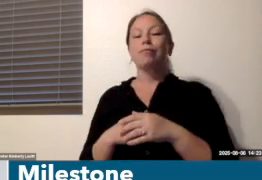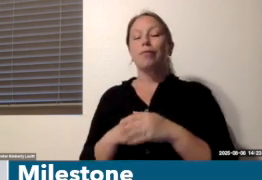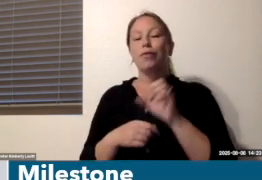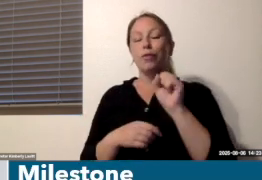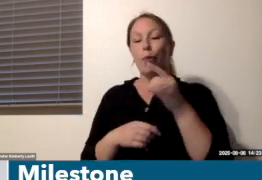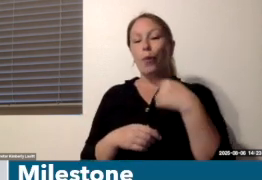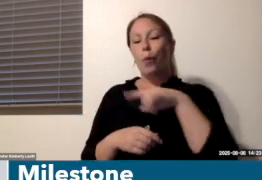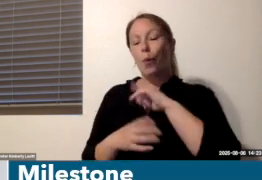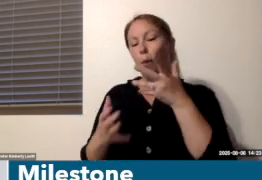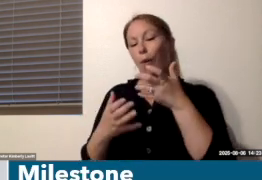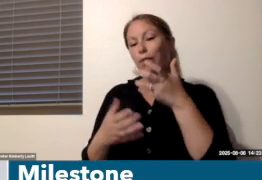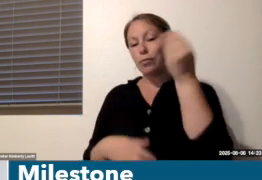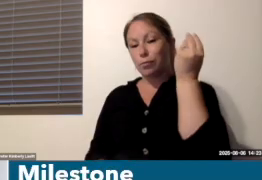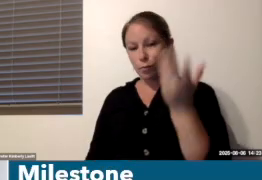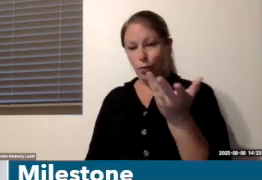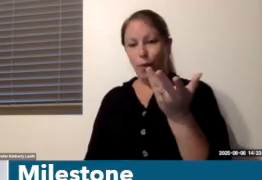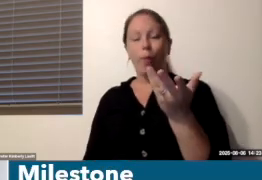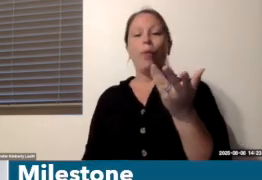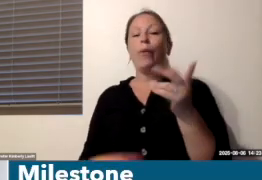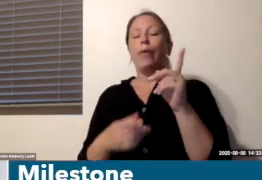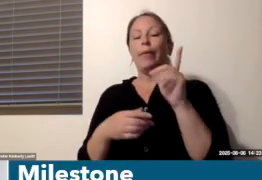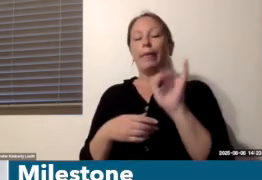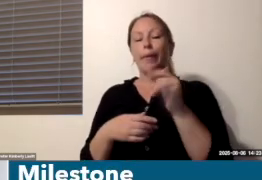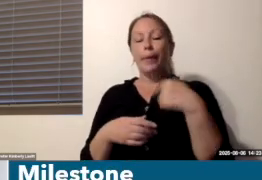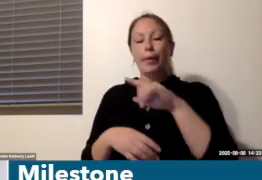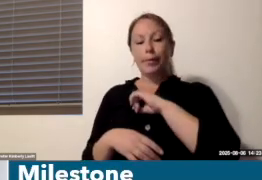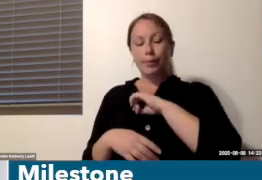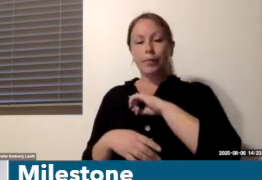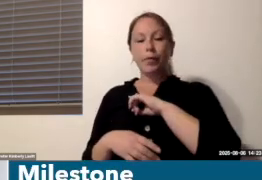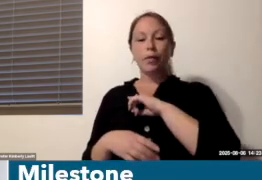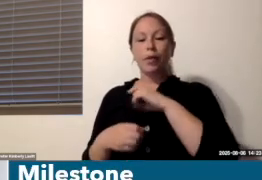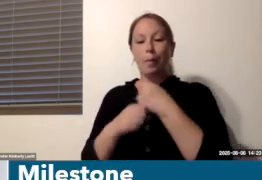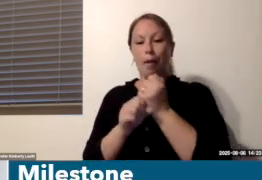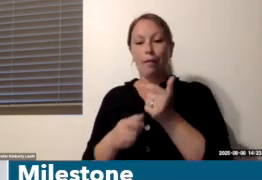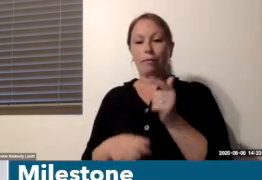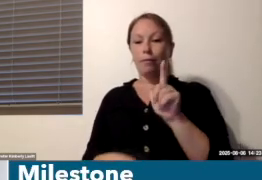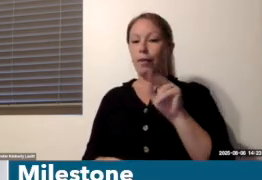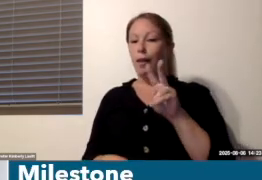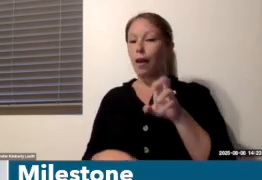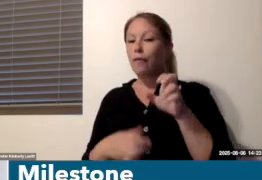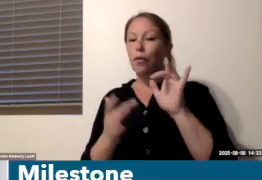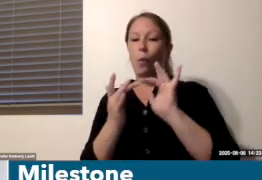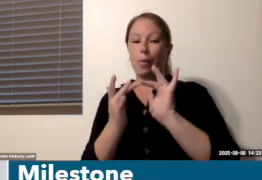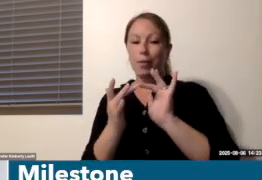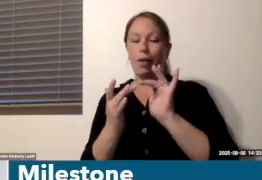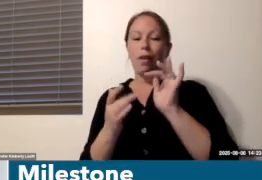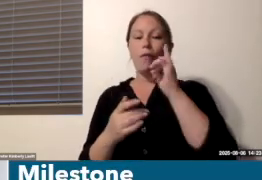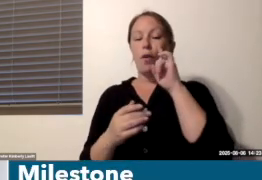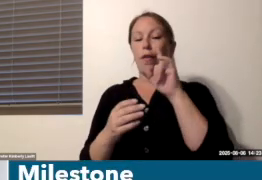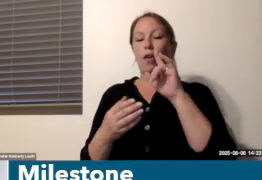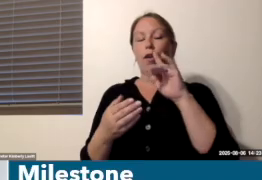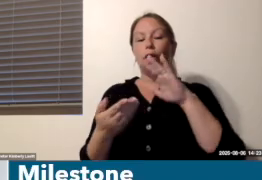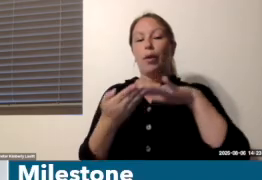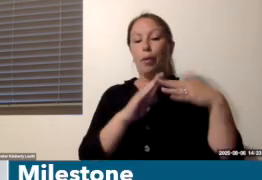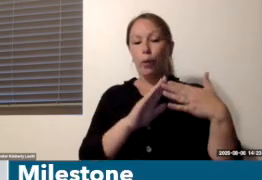we wanted to let everybody know that we made live on our website the community survey, which